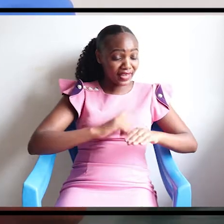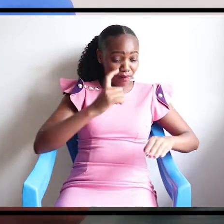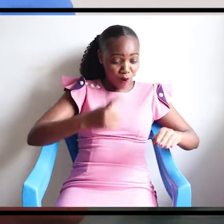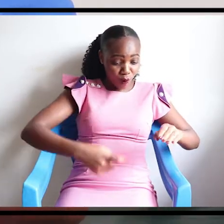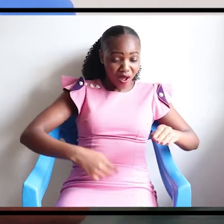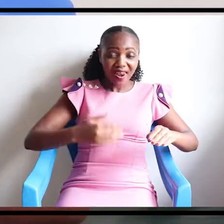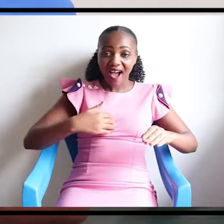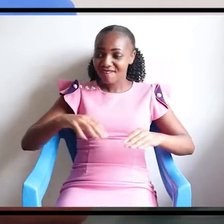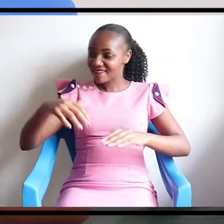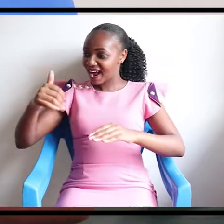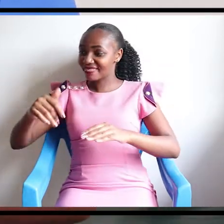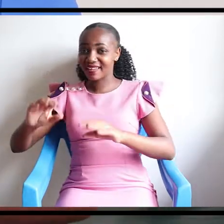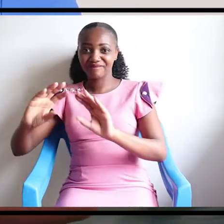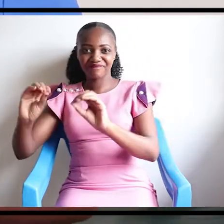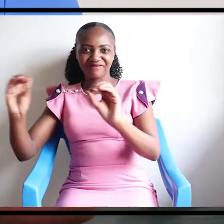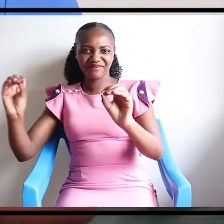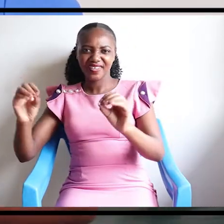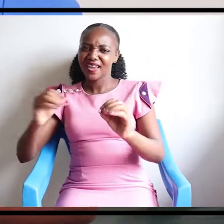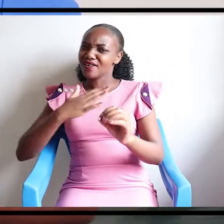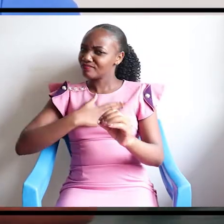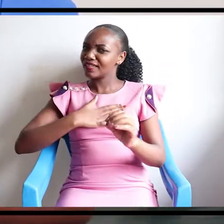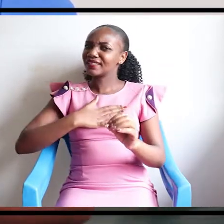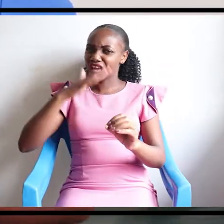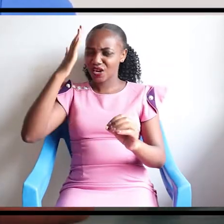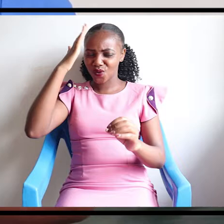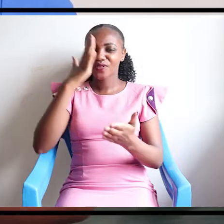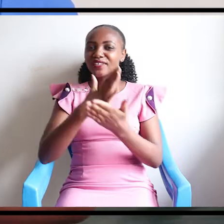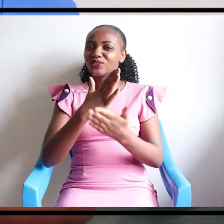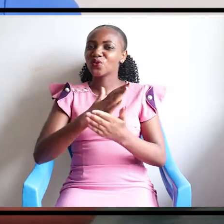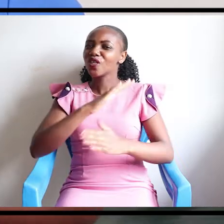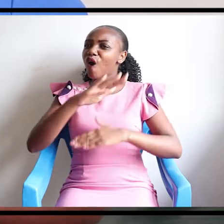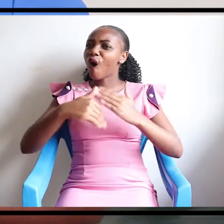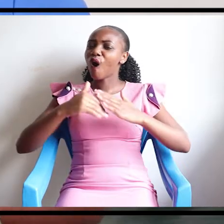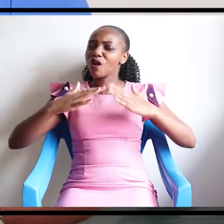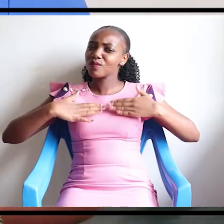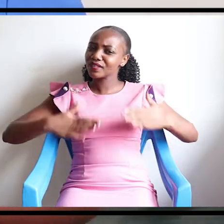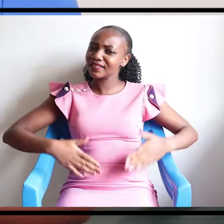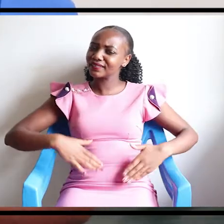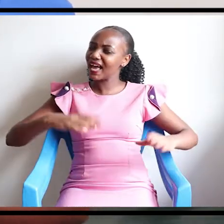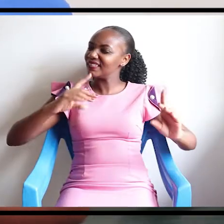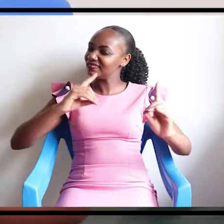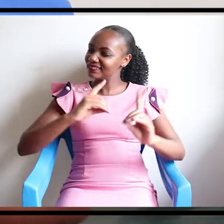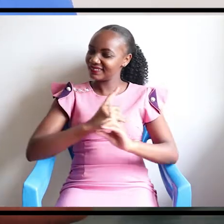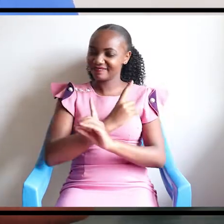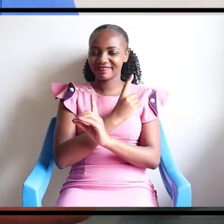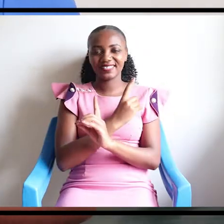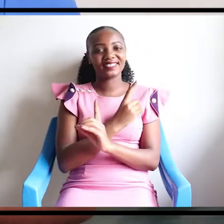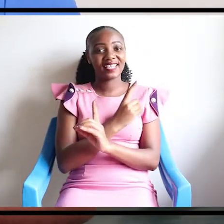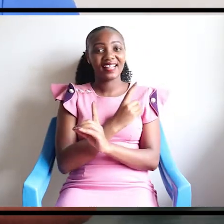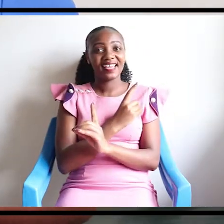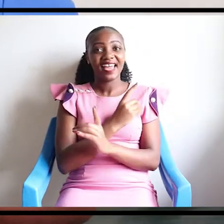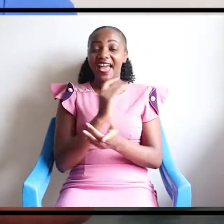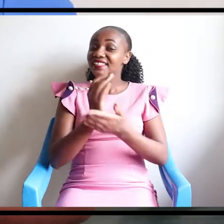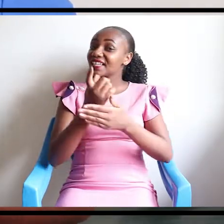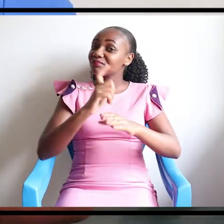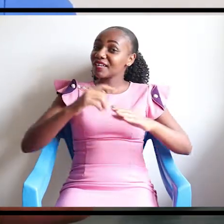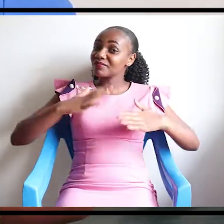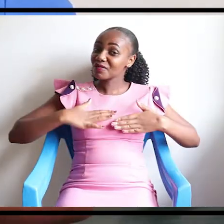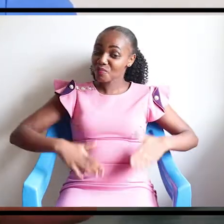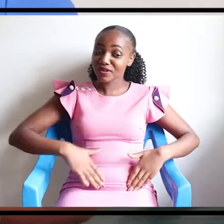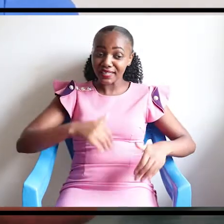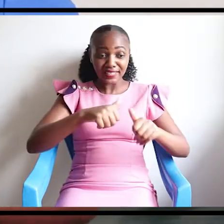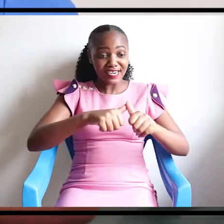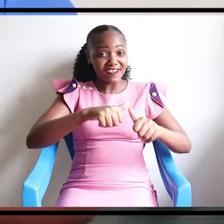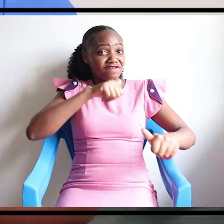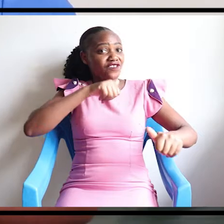a coil. The truth be told, all bodies are different. One person, a body can as well reject the coil or something, as long as